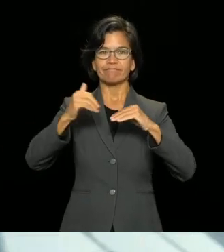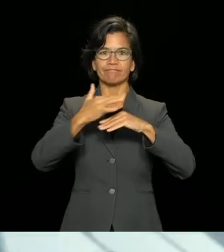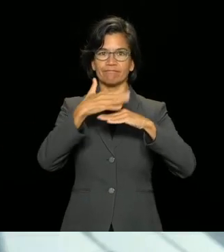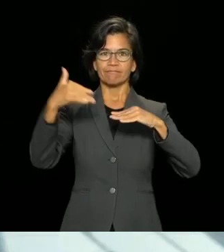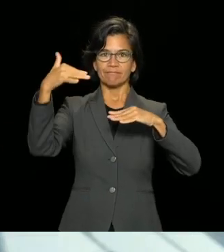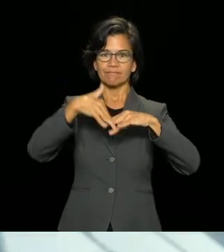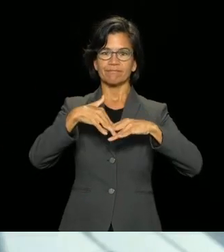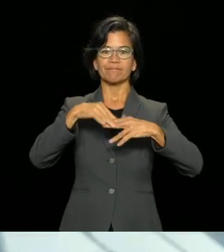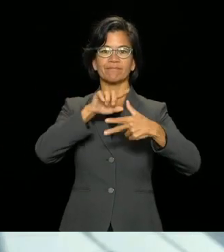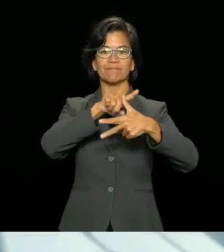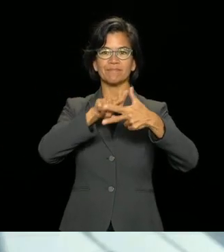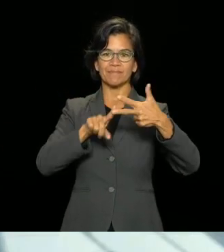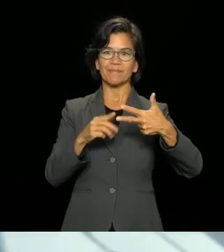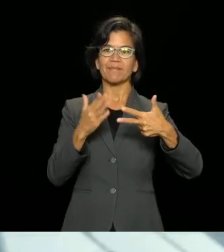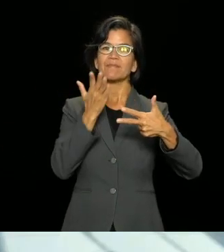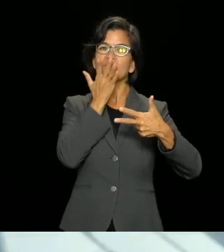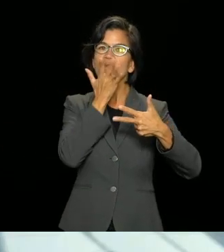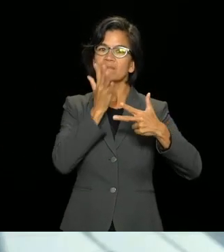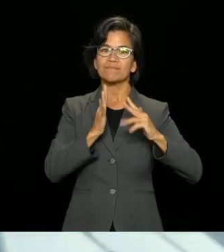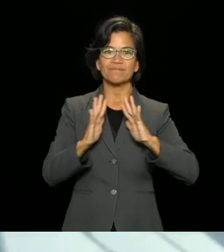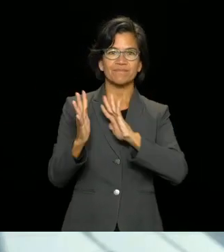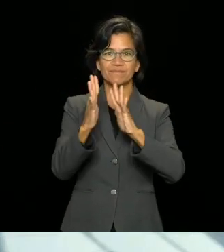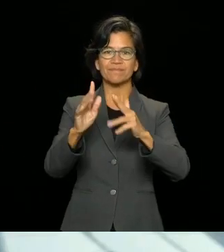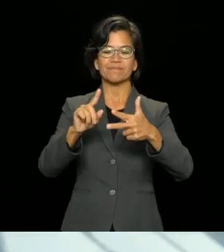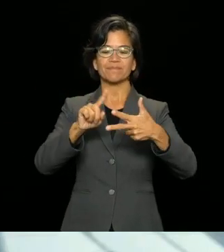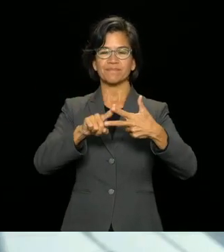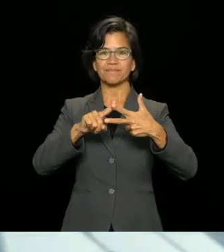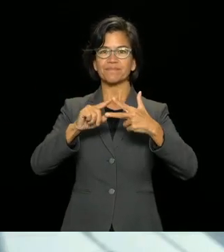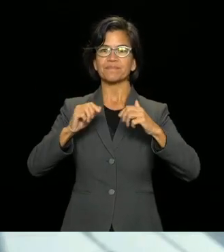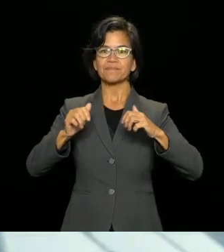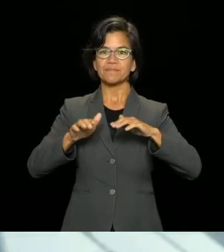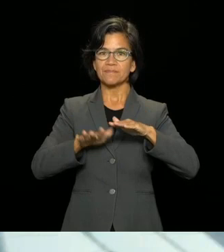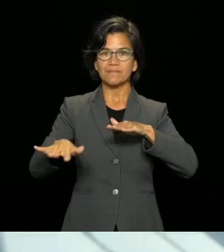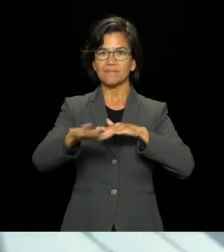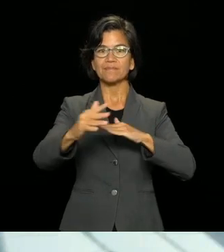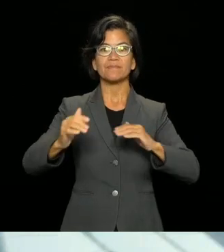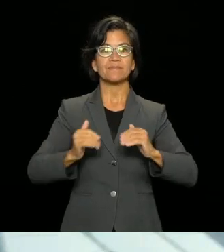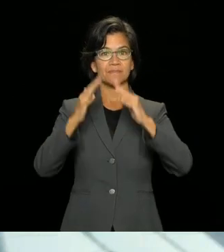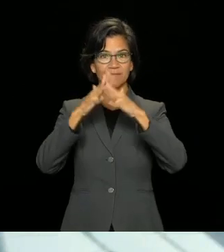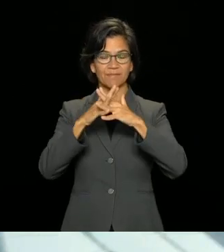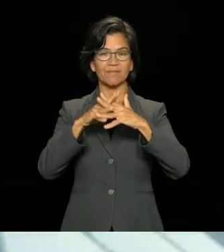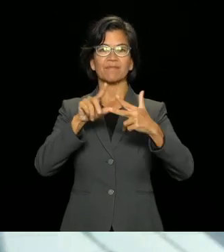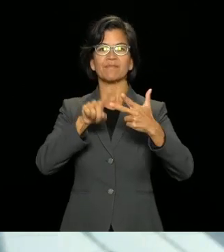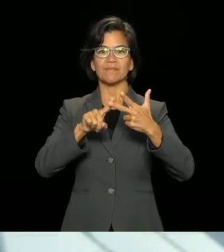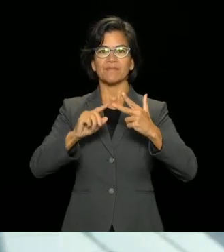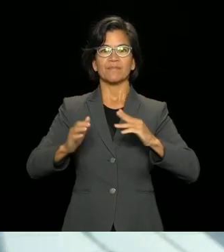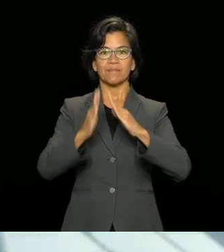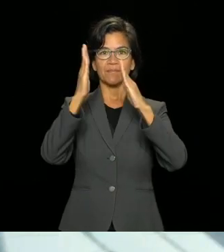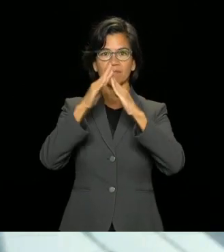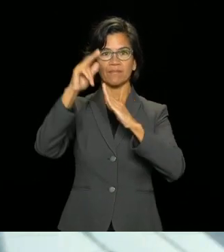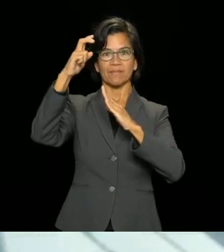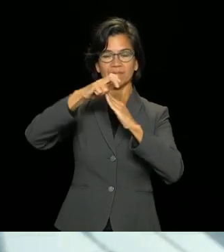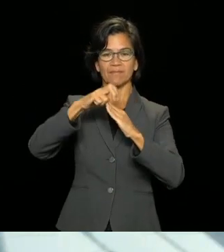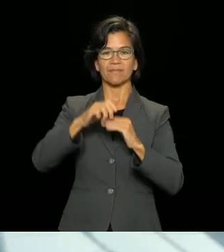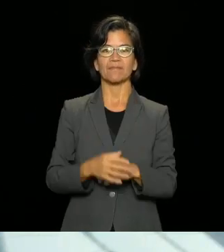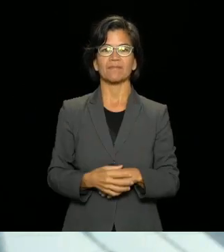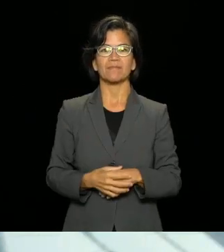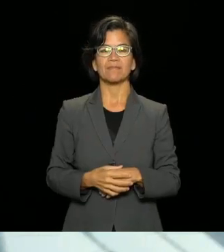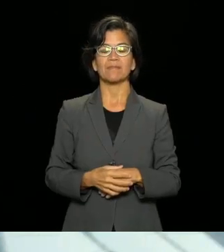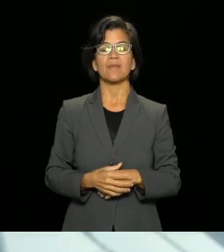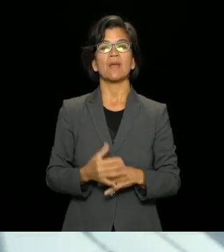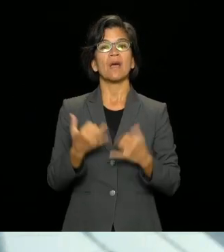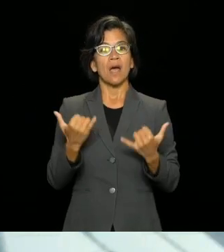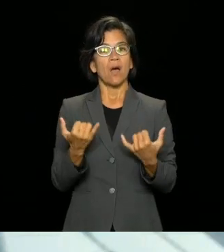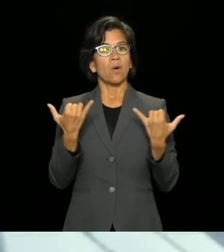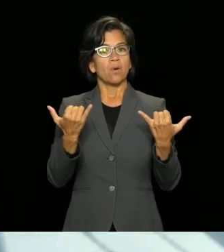Today is an important day because today I'm pleased to announce that our government is providing $10 million to the Ending Violence Association of